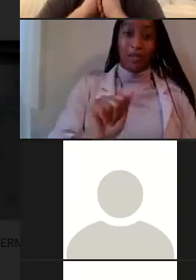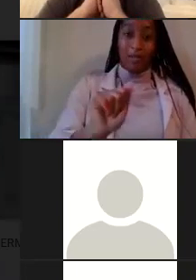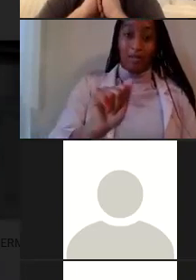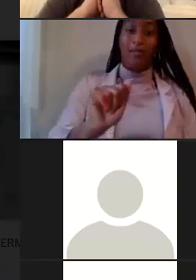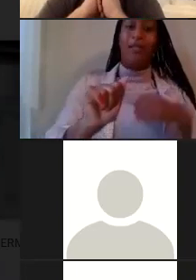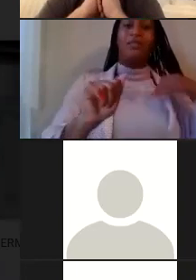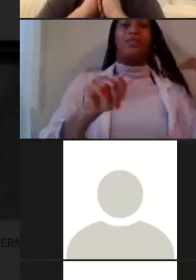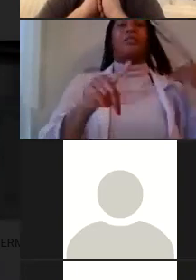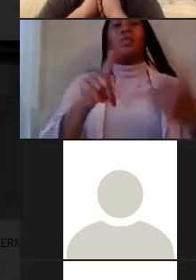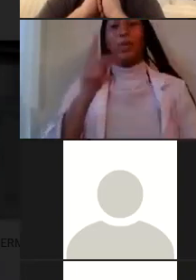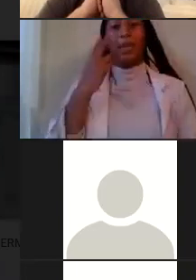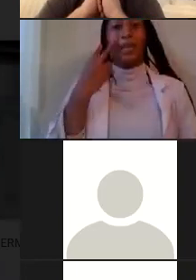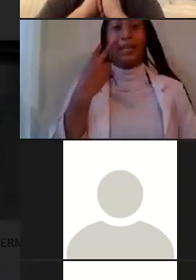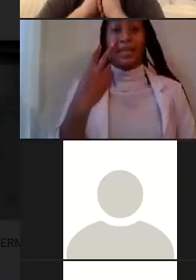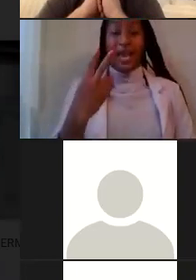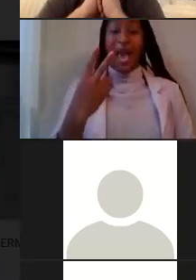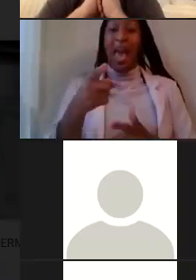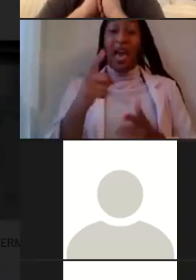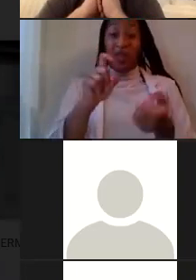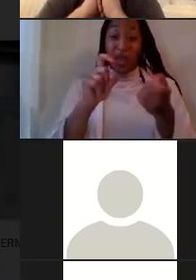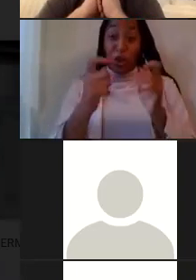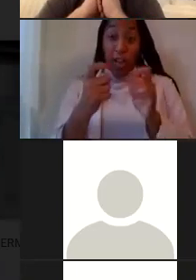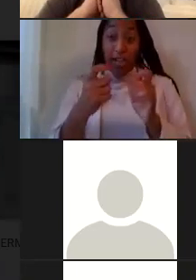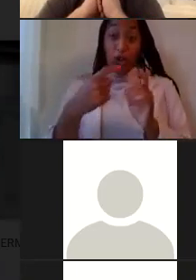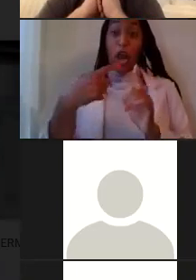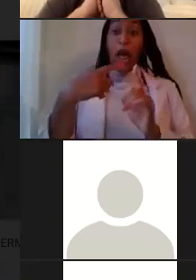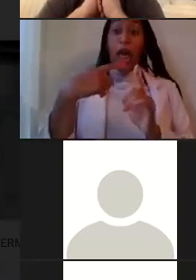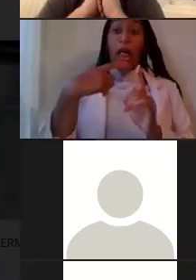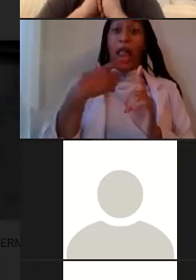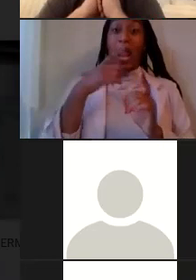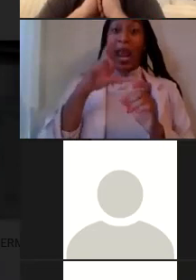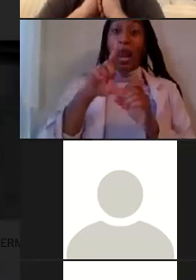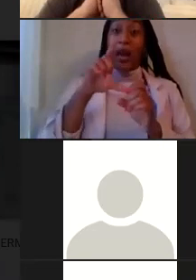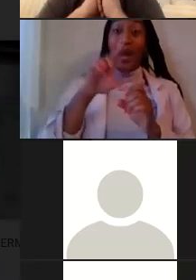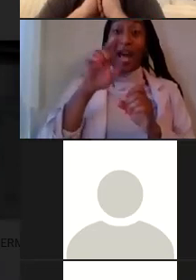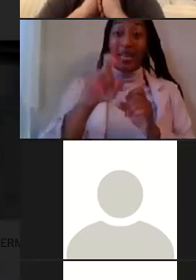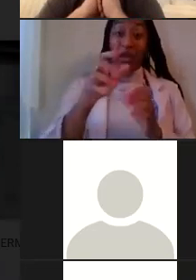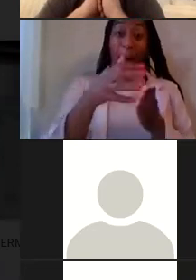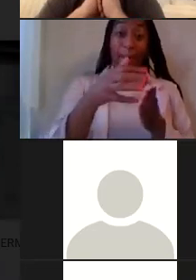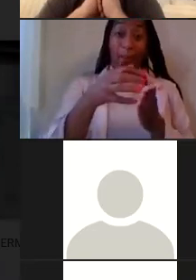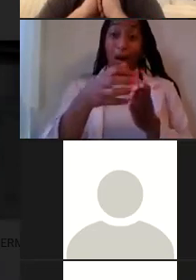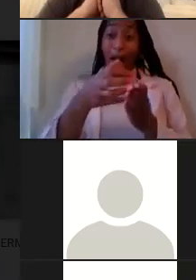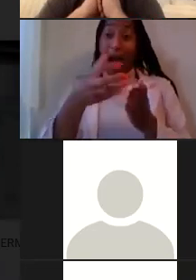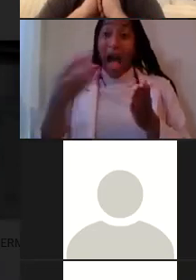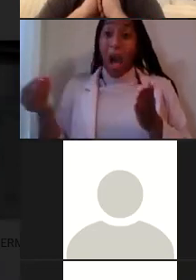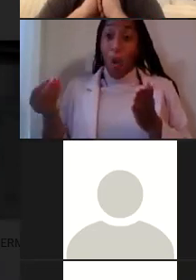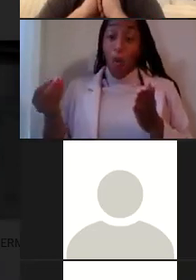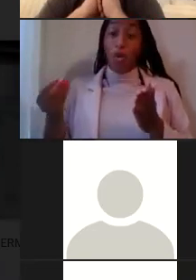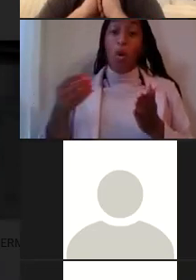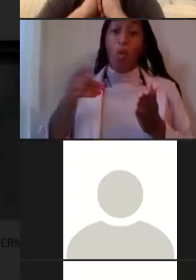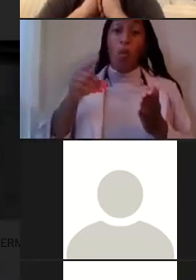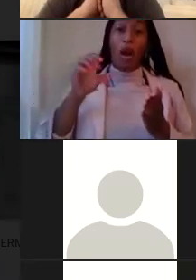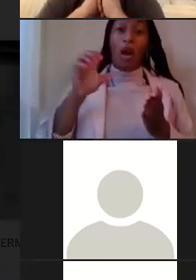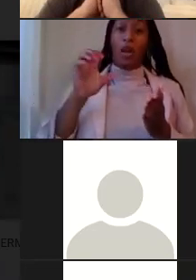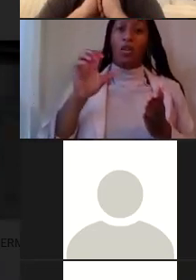out an additional 420 kilojoules of energy or heat. And then